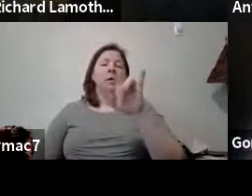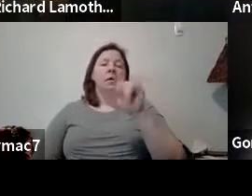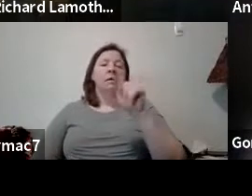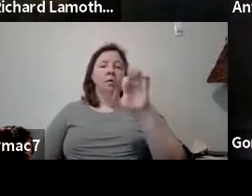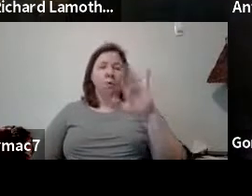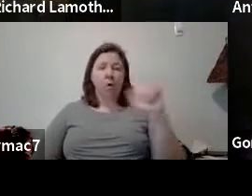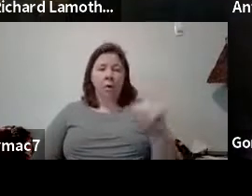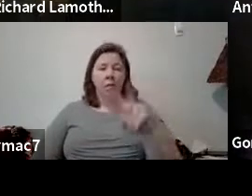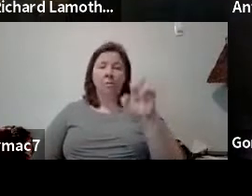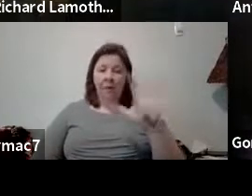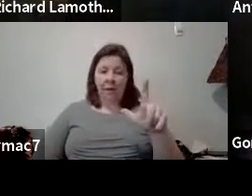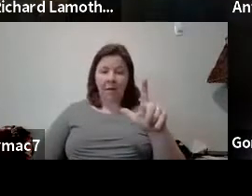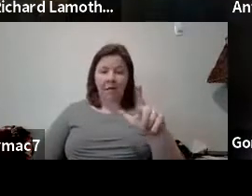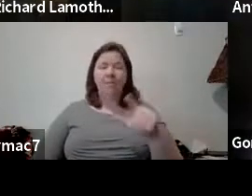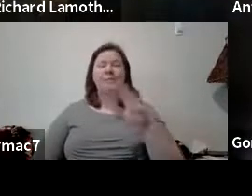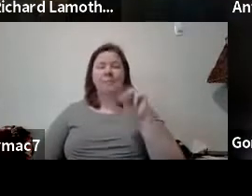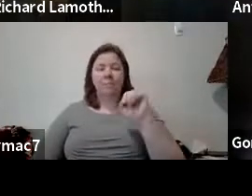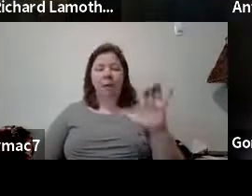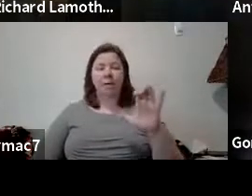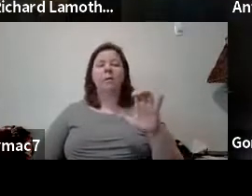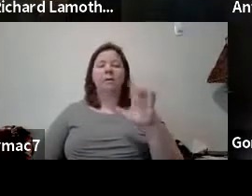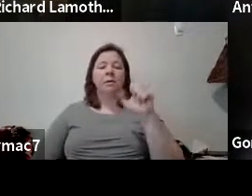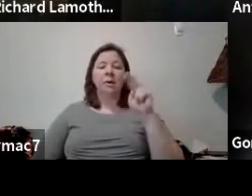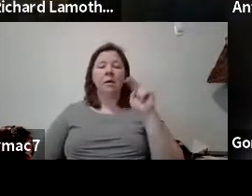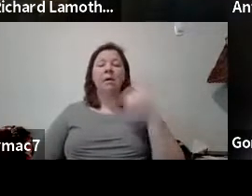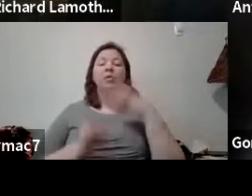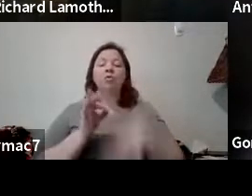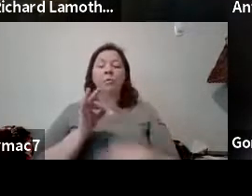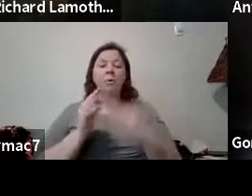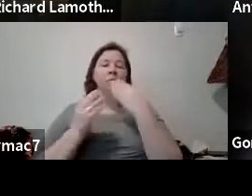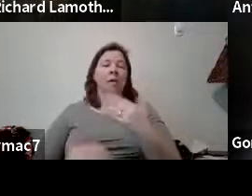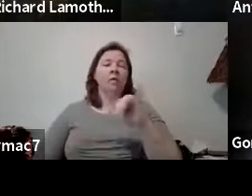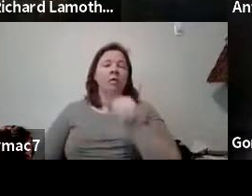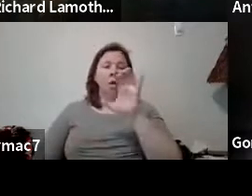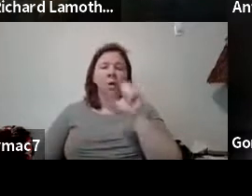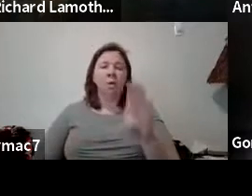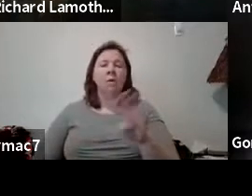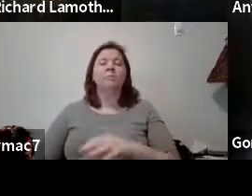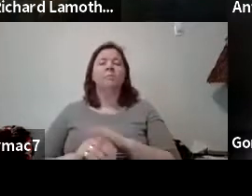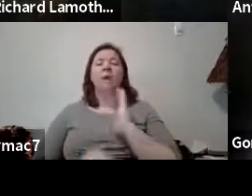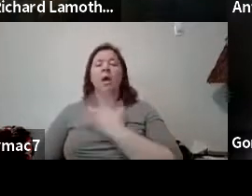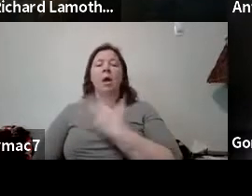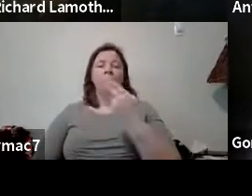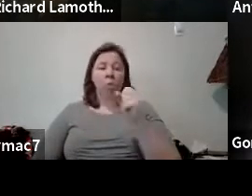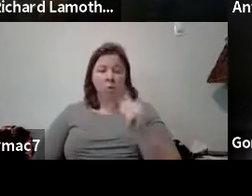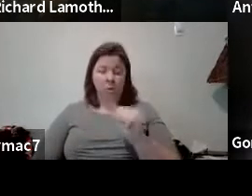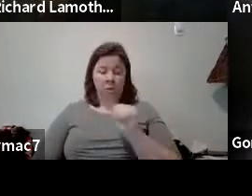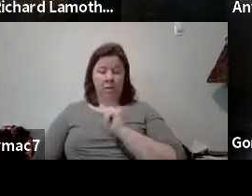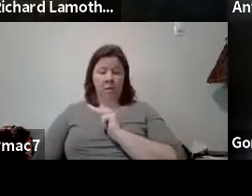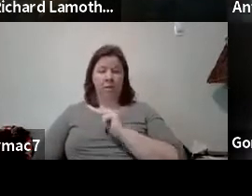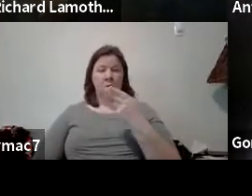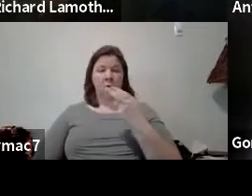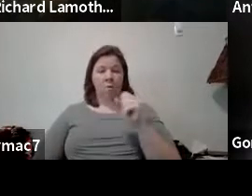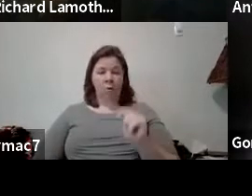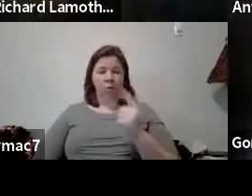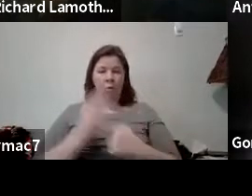doing the signing, welcome and thank you. Jacob from Namibia, one of our hosts tonight, sorry. And then we have myself, sorry, I'm just going to what